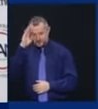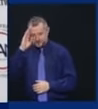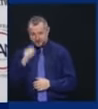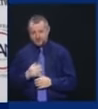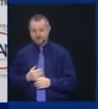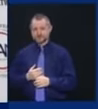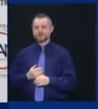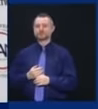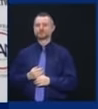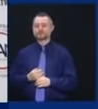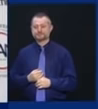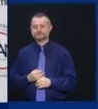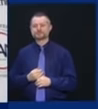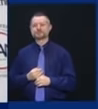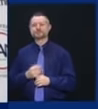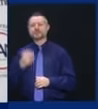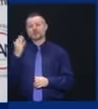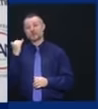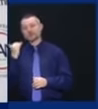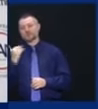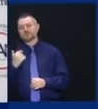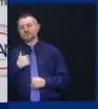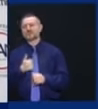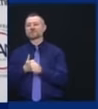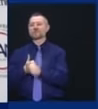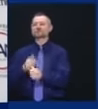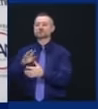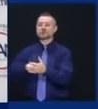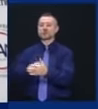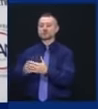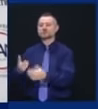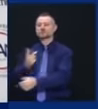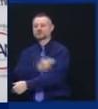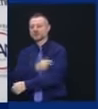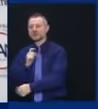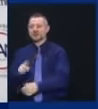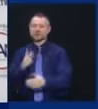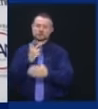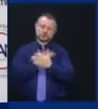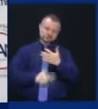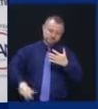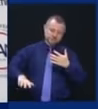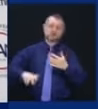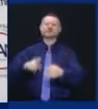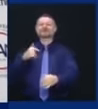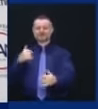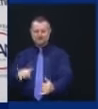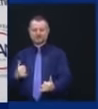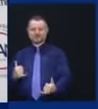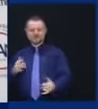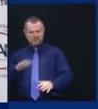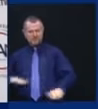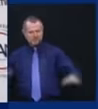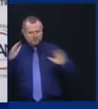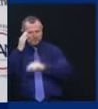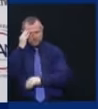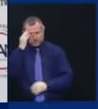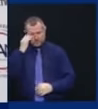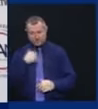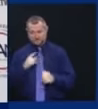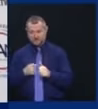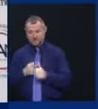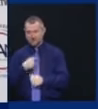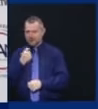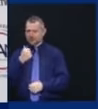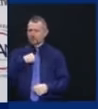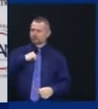I just am keeping the schedule of when you get your second vaccine. I want people to know I was hesitant. I was